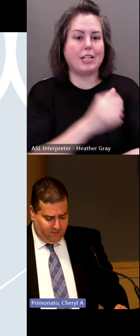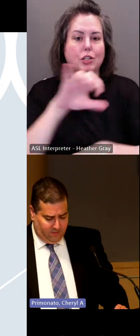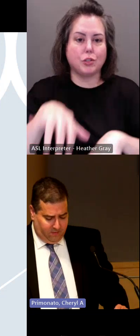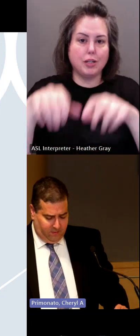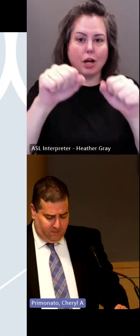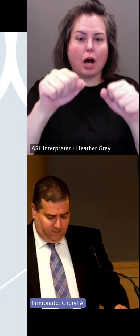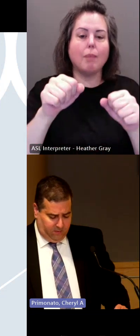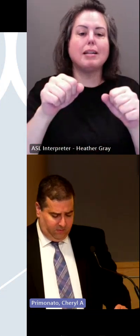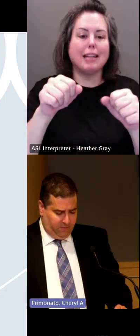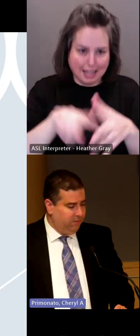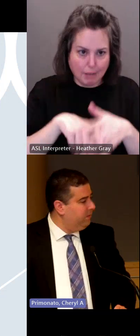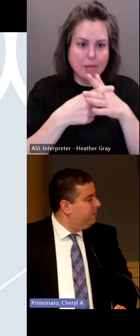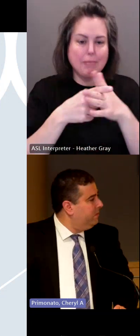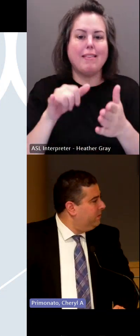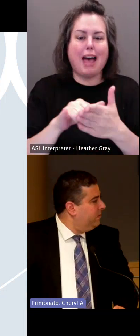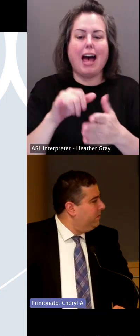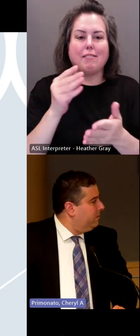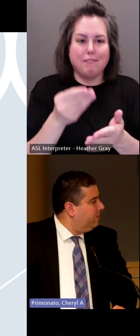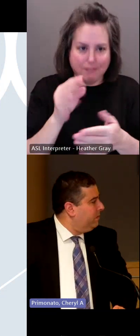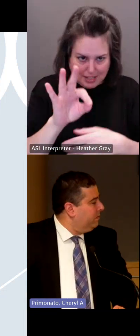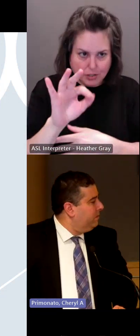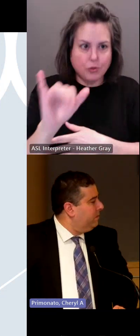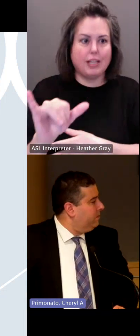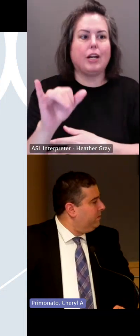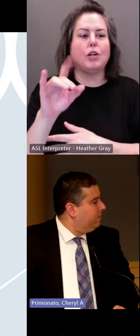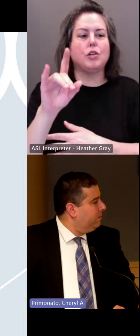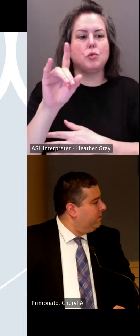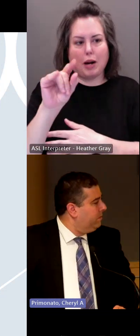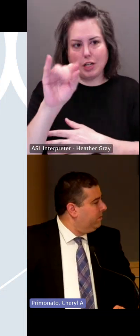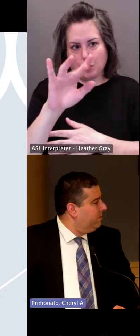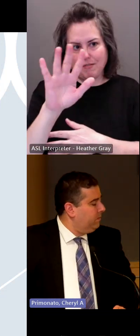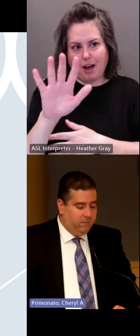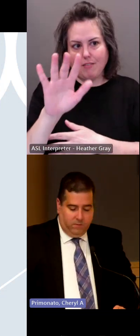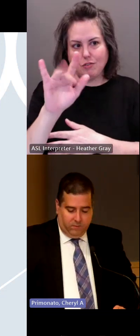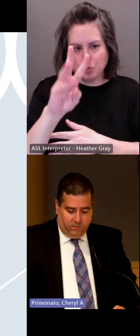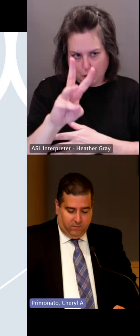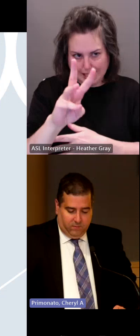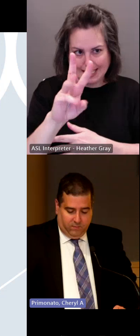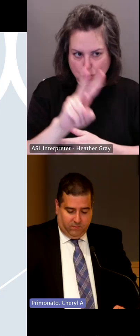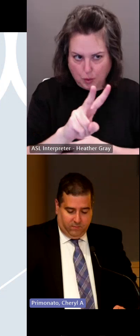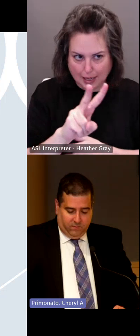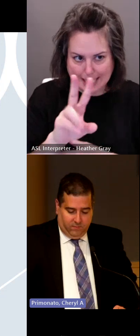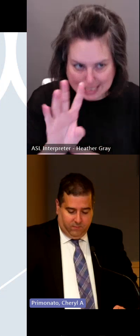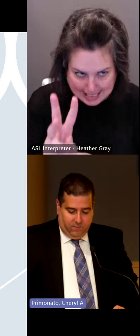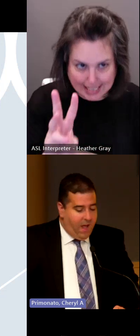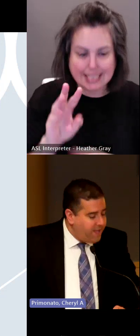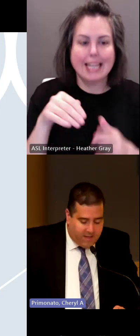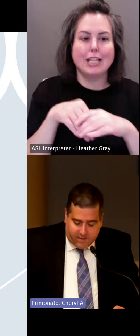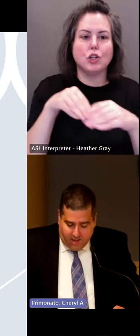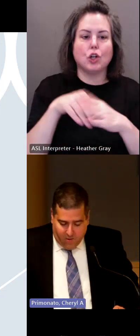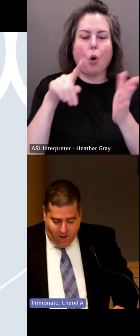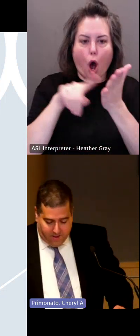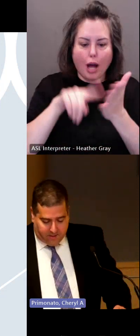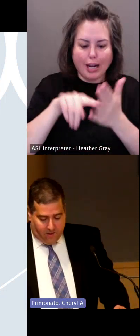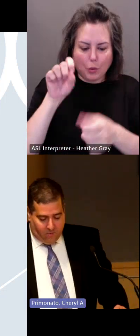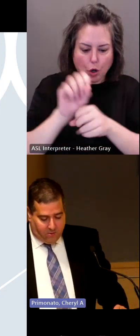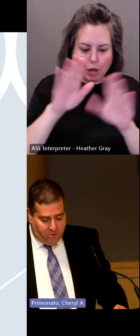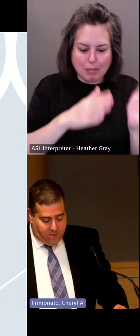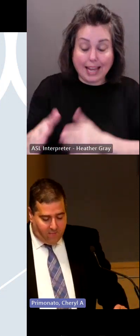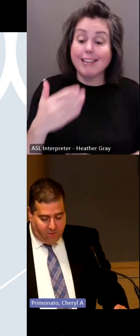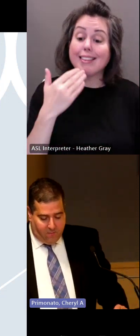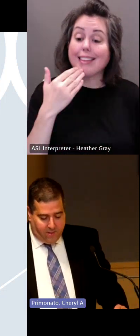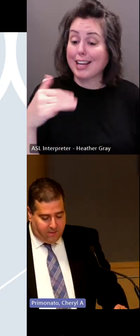year 2025 to 26 internal audit work. Mike Setra, could you kindly present this resolution? Yes, thank you. The